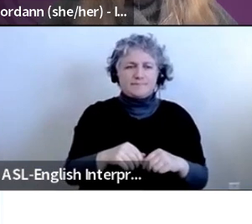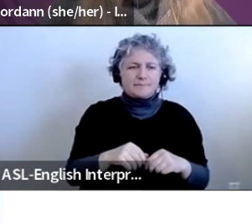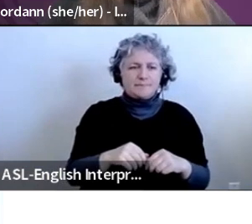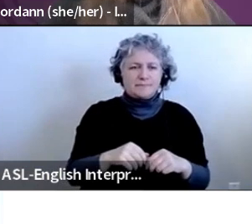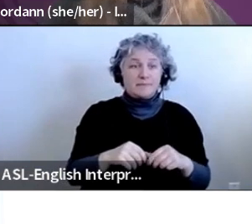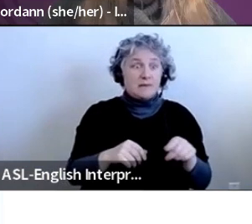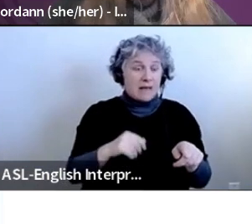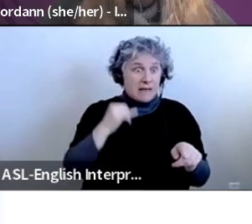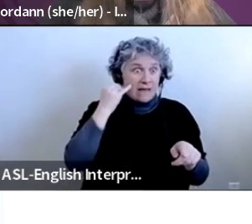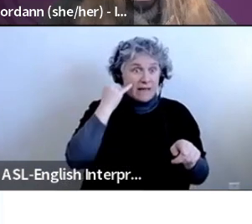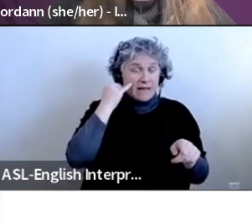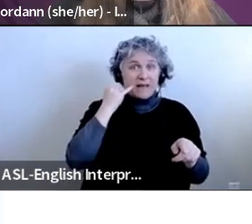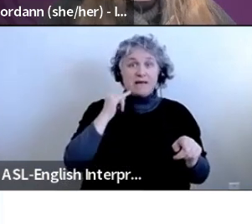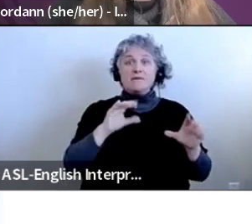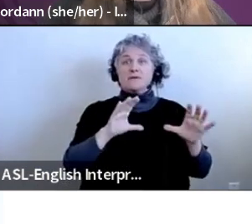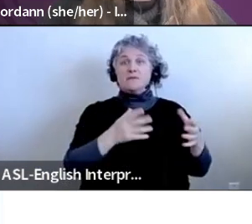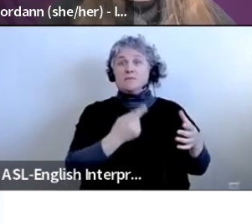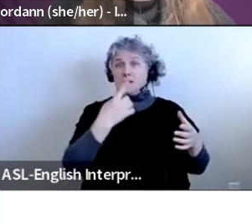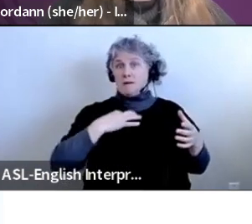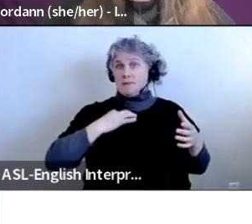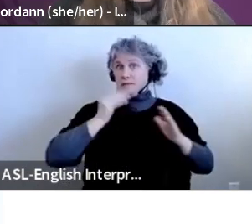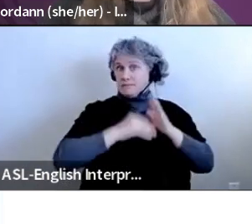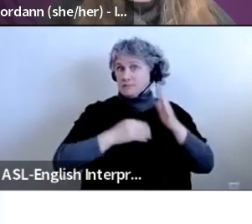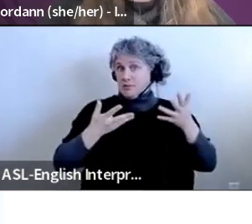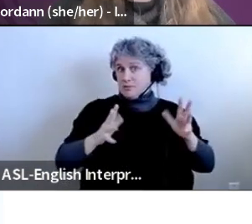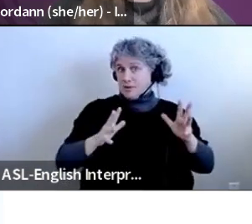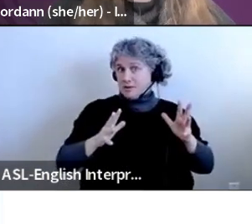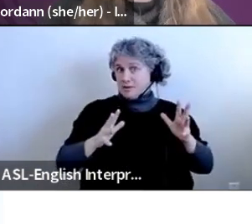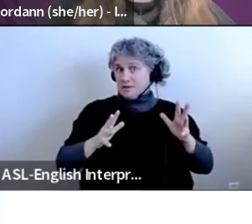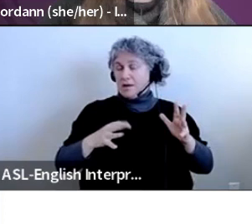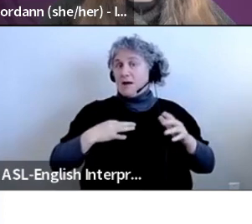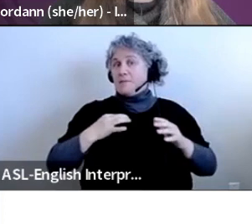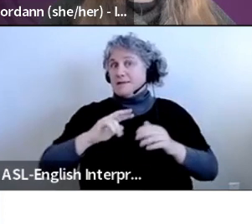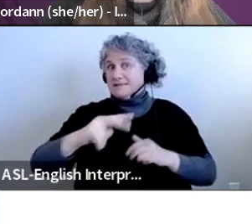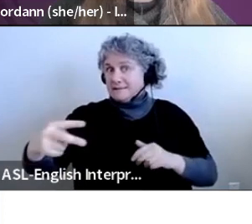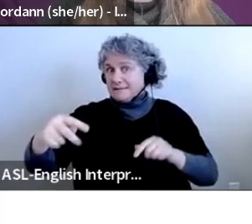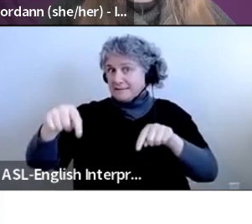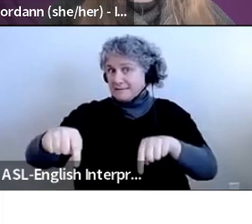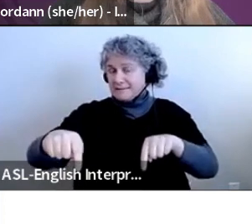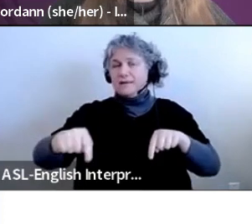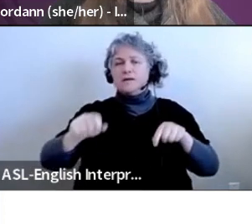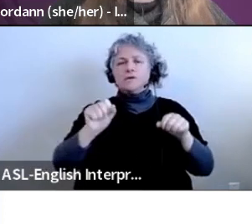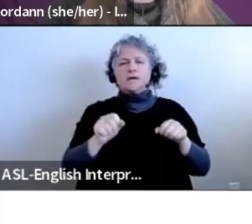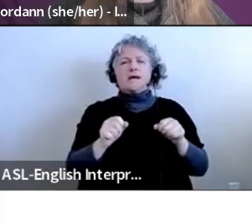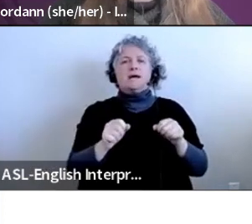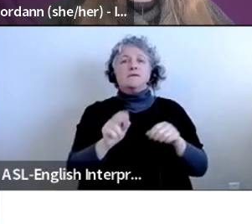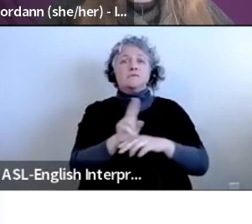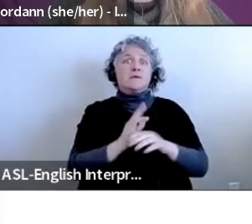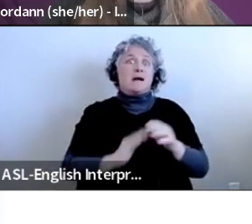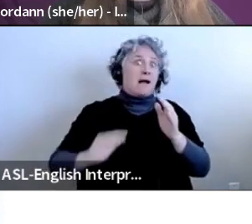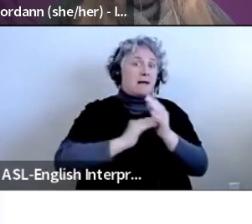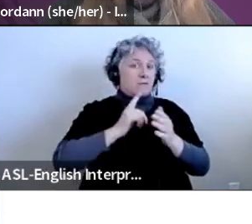If you have applied to cohort 1 of i.d.e.a Fund and you're applying for cohort 2, you will have the option to reuse the data that